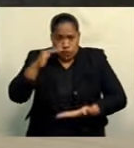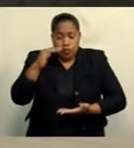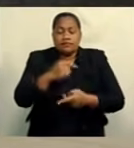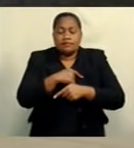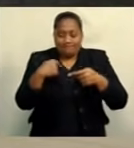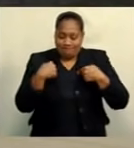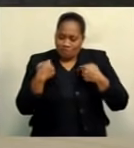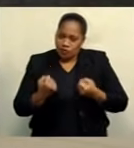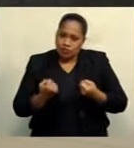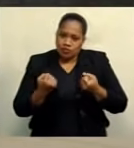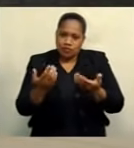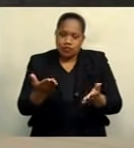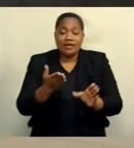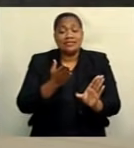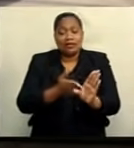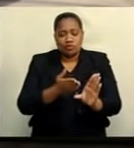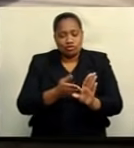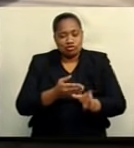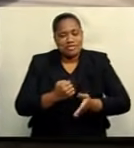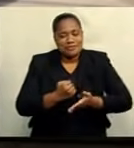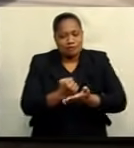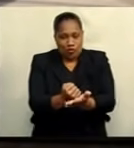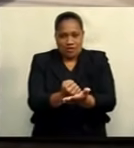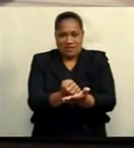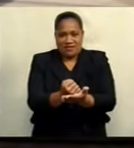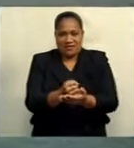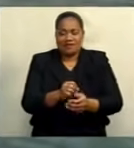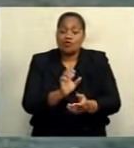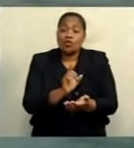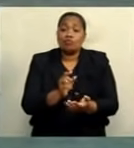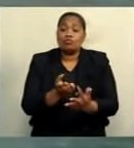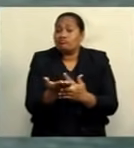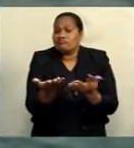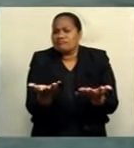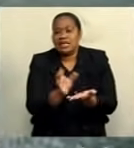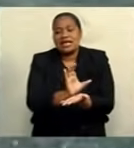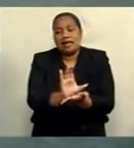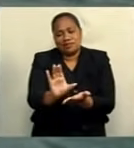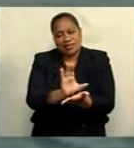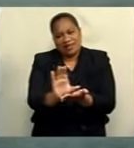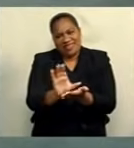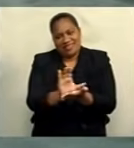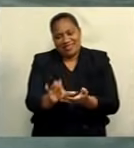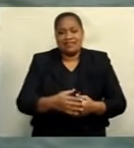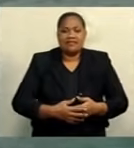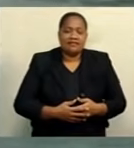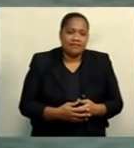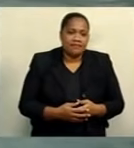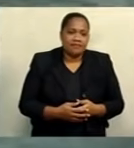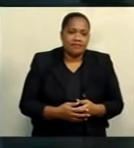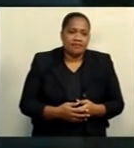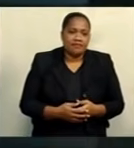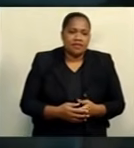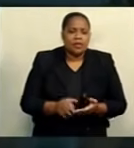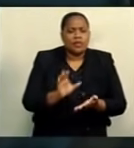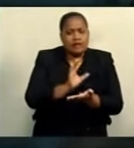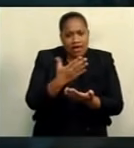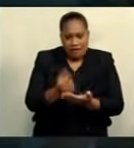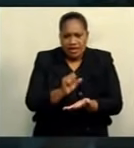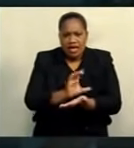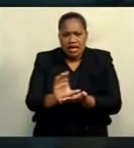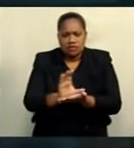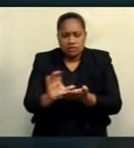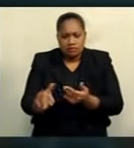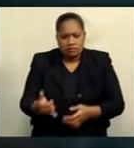providing psychosocial support via telecounselling. So we have a toll-free counselling helpline, which is